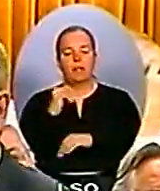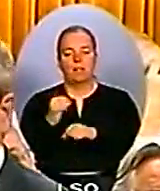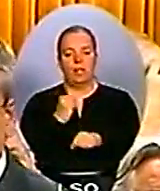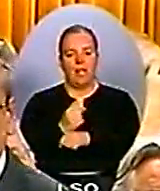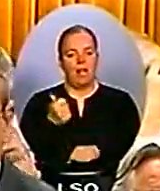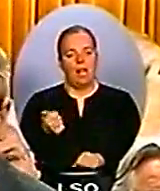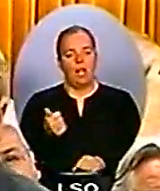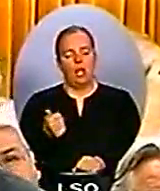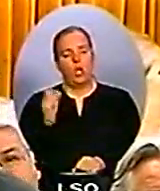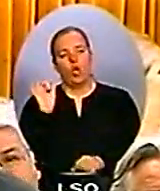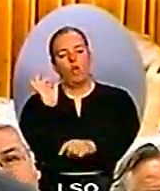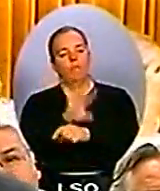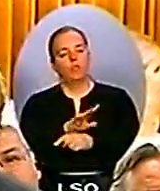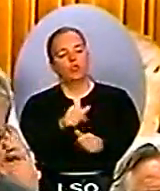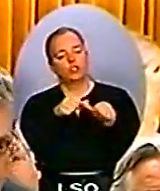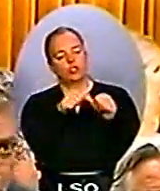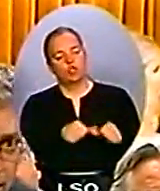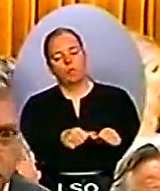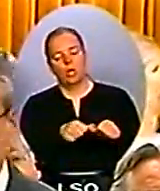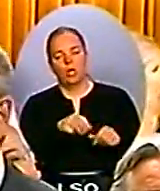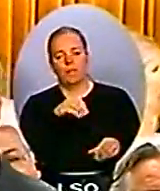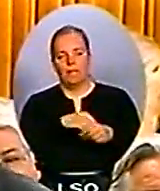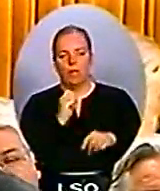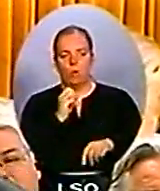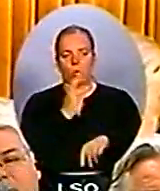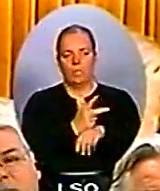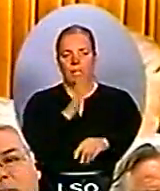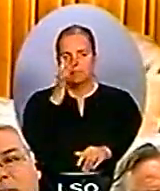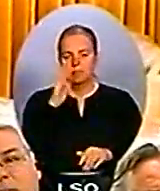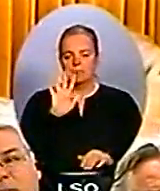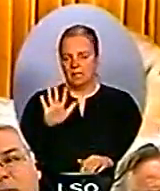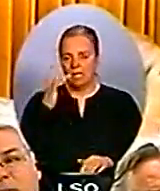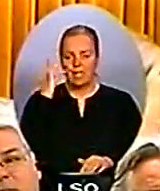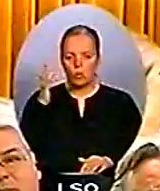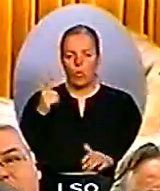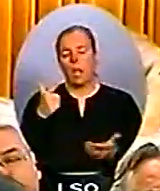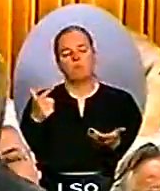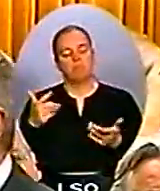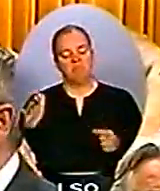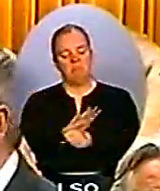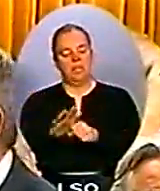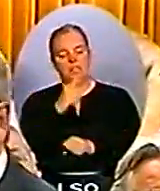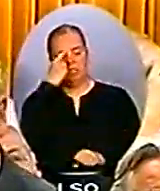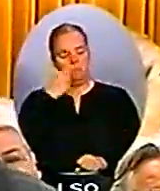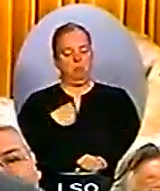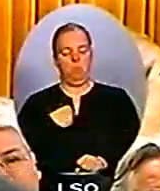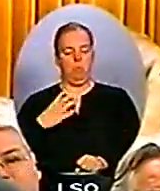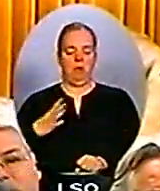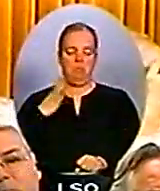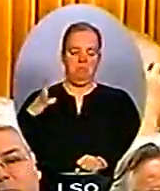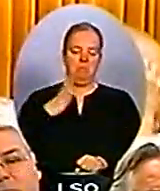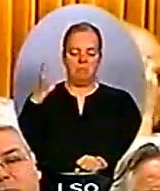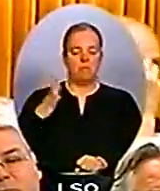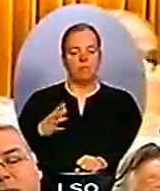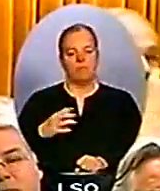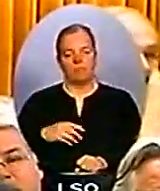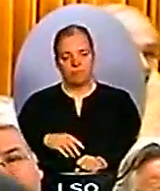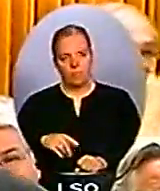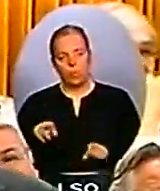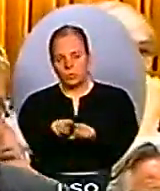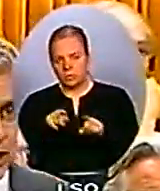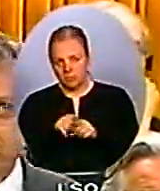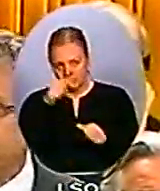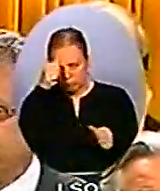five-star hotel in posh London because it wasn't good enough for her. Now she's had to pay the money back. But this is a woman with a long history. Do you remember the $1,000